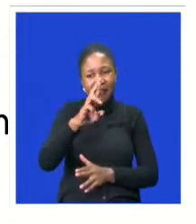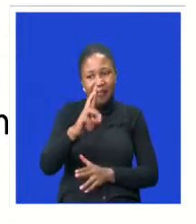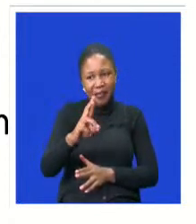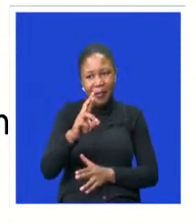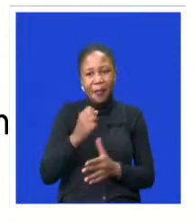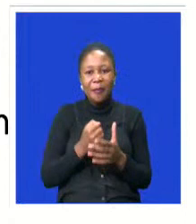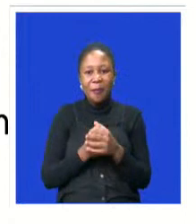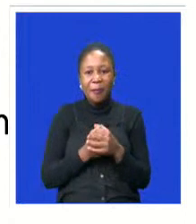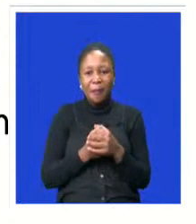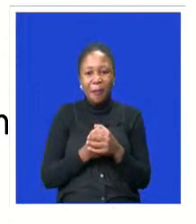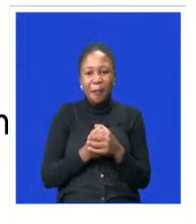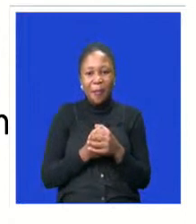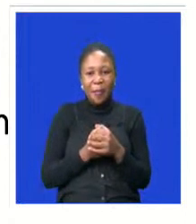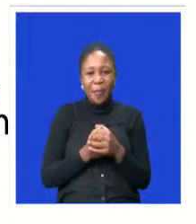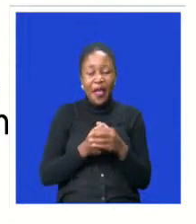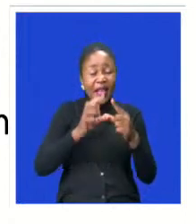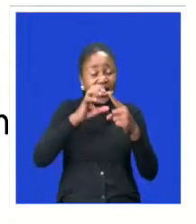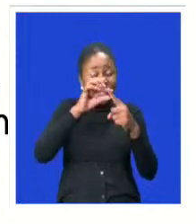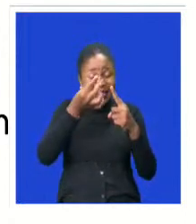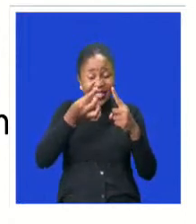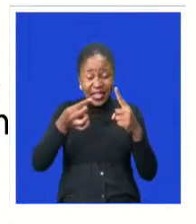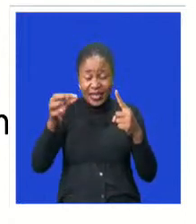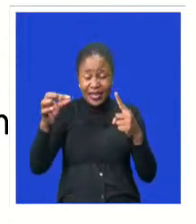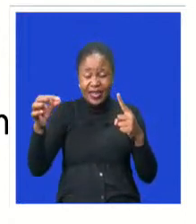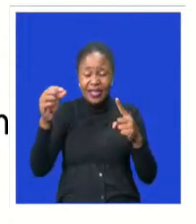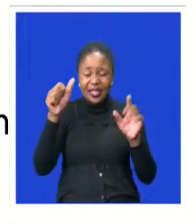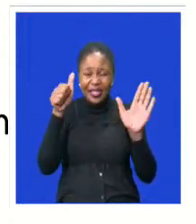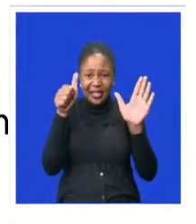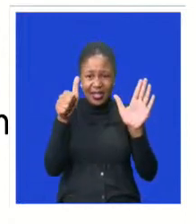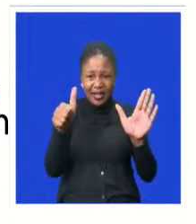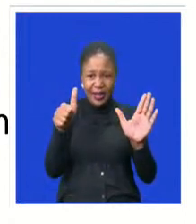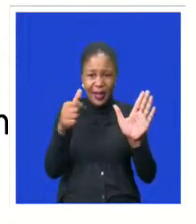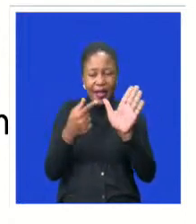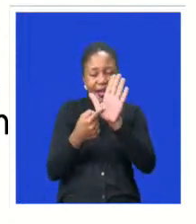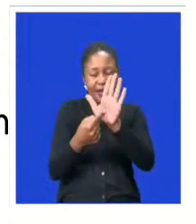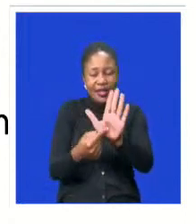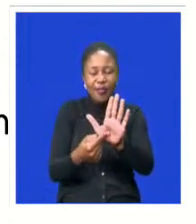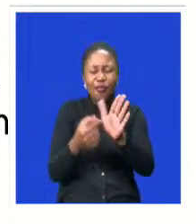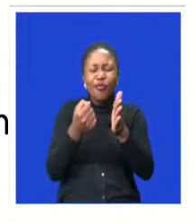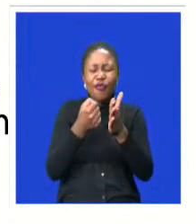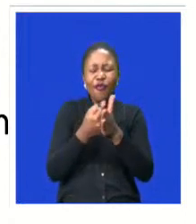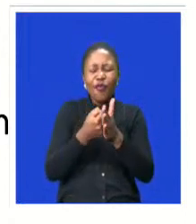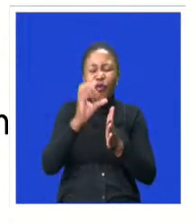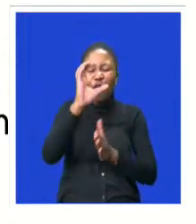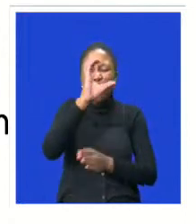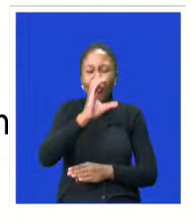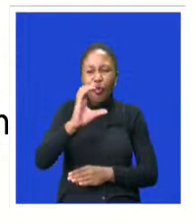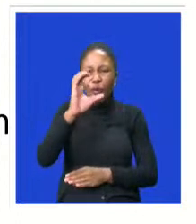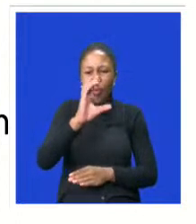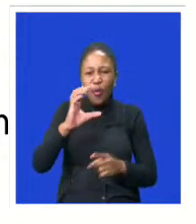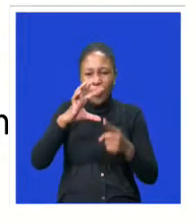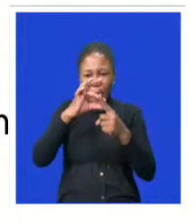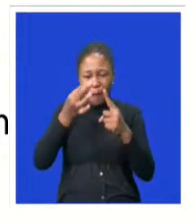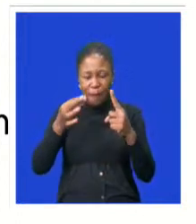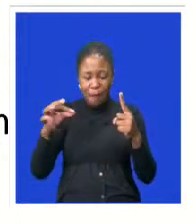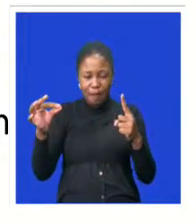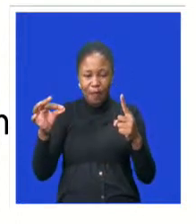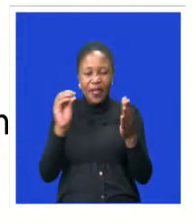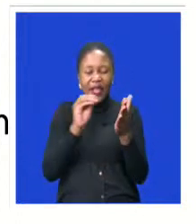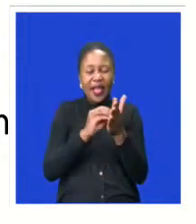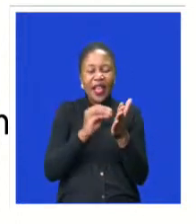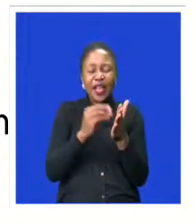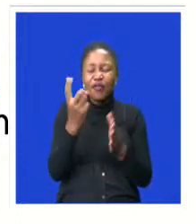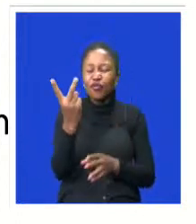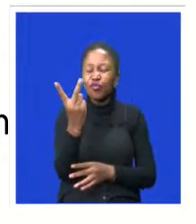compound sentence. It has 2 simple sentences connected by a